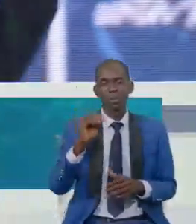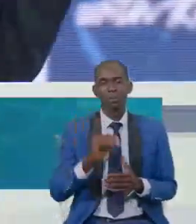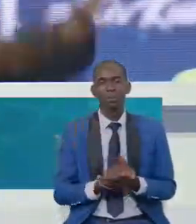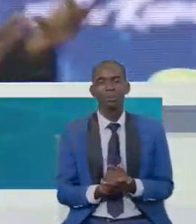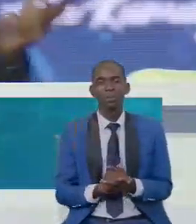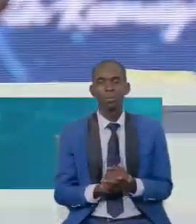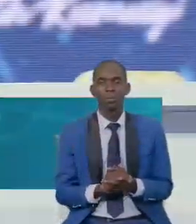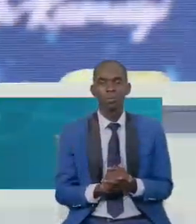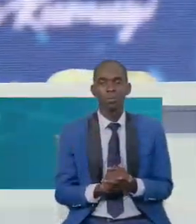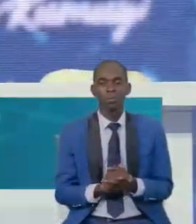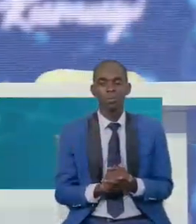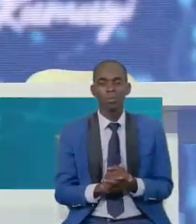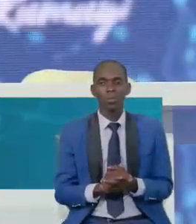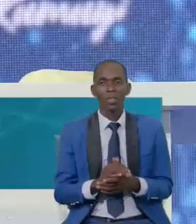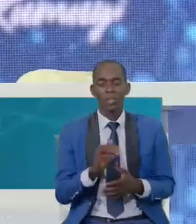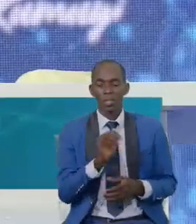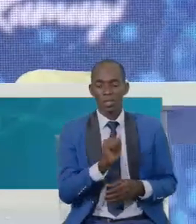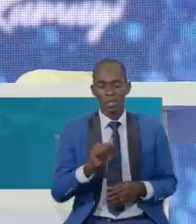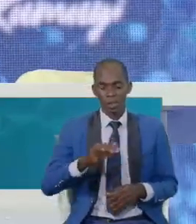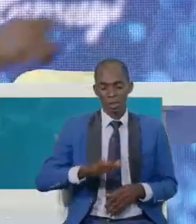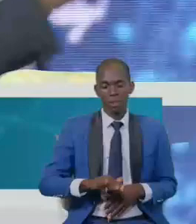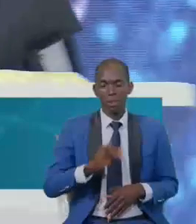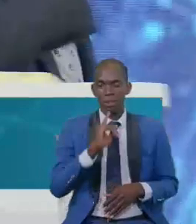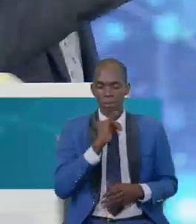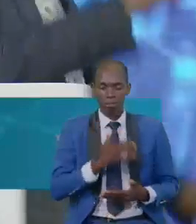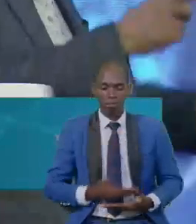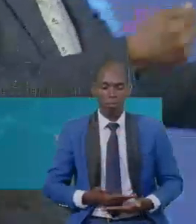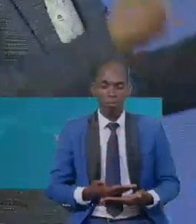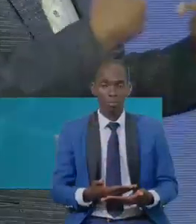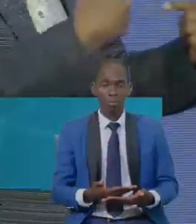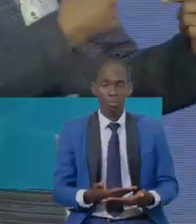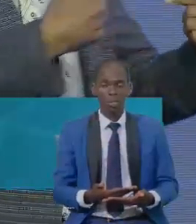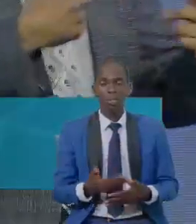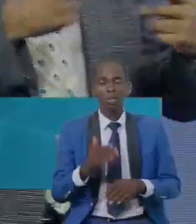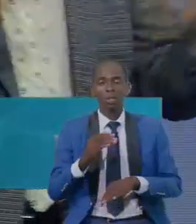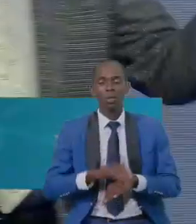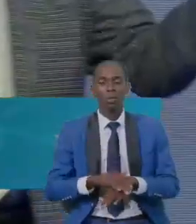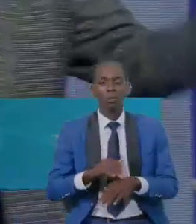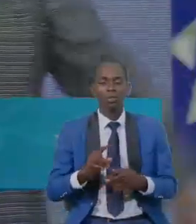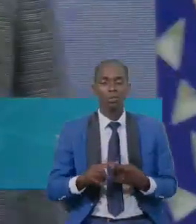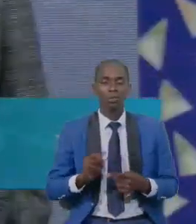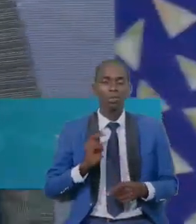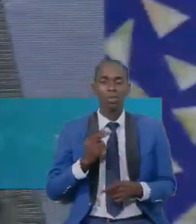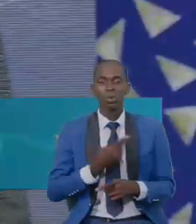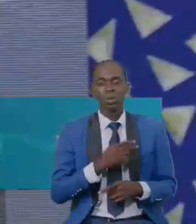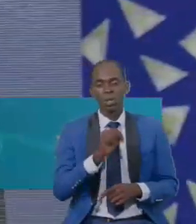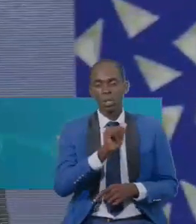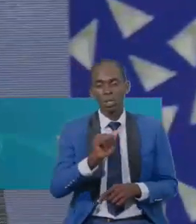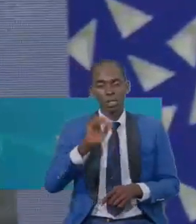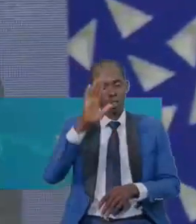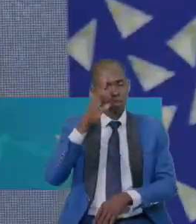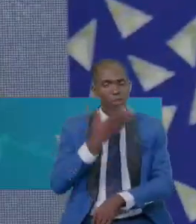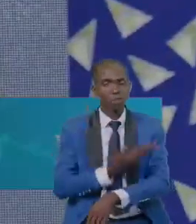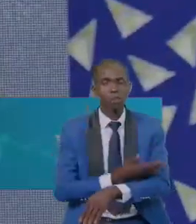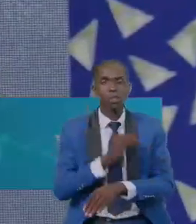A child is born. Unto us a son is